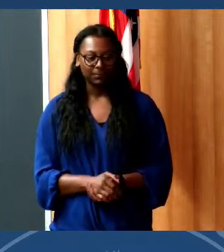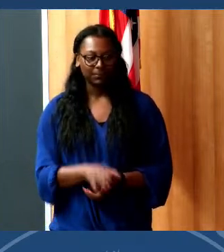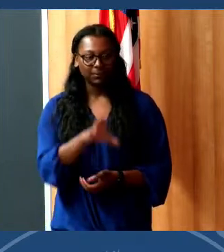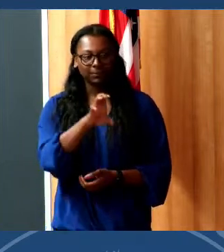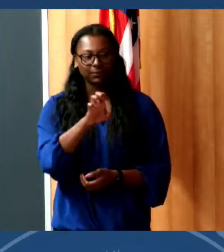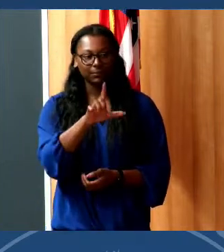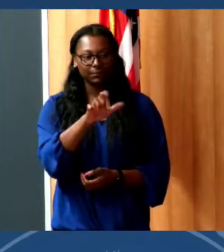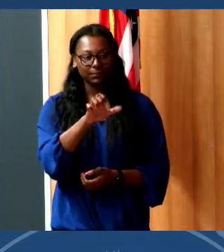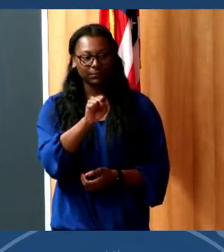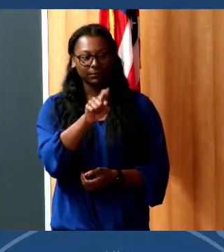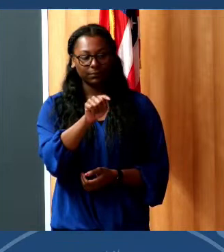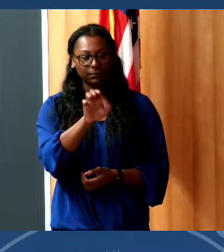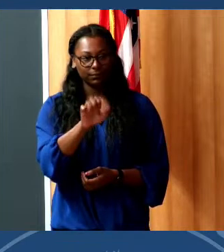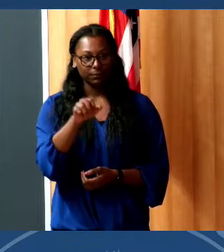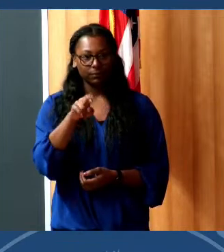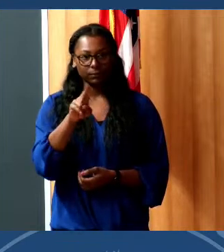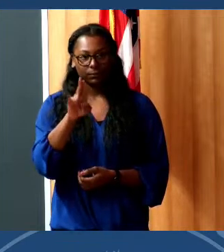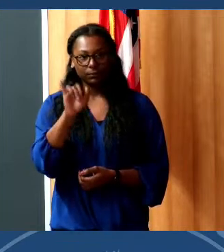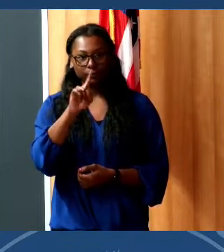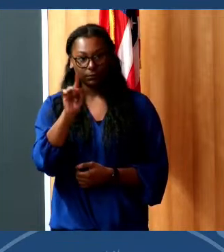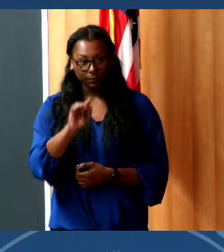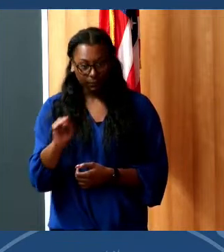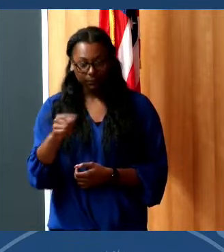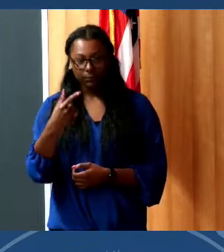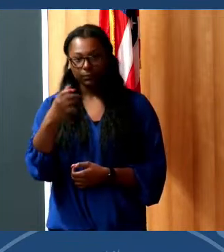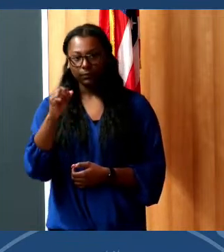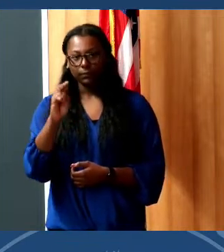Celeste Ruiz Gonzalez.